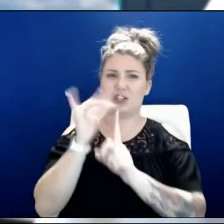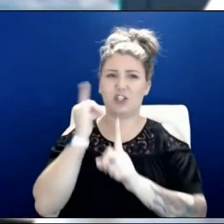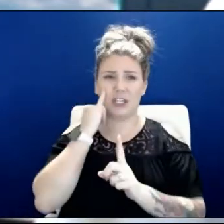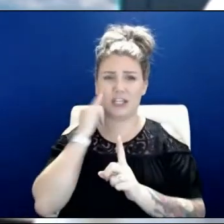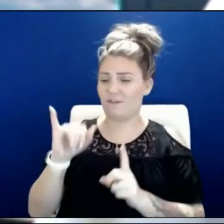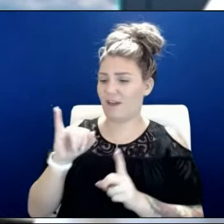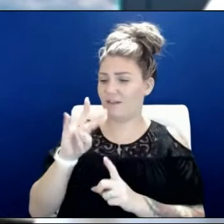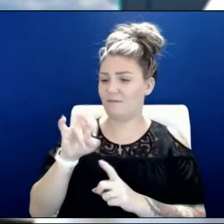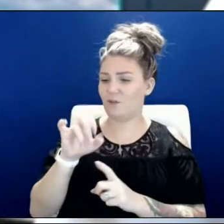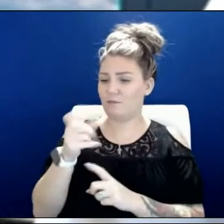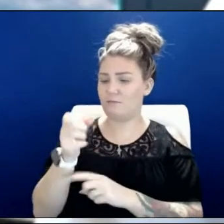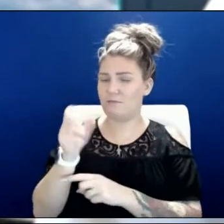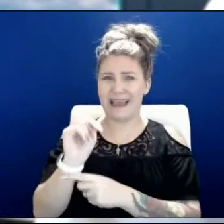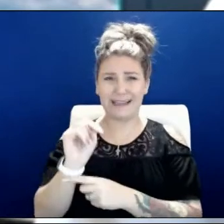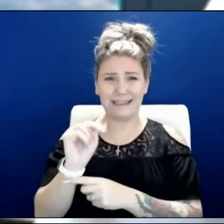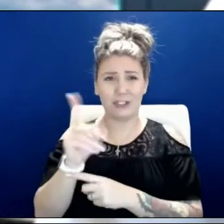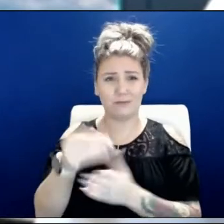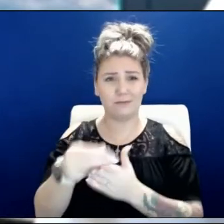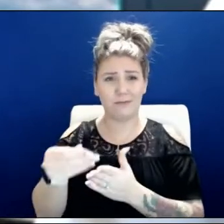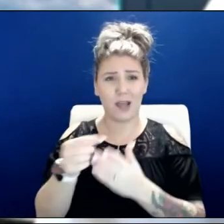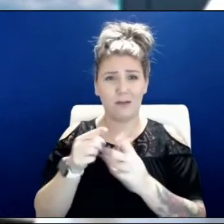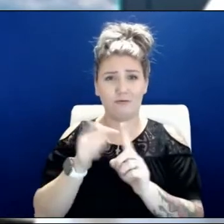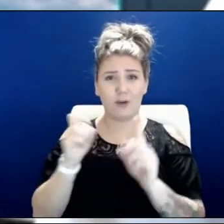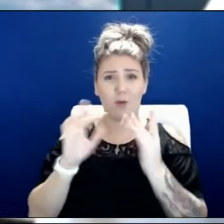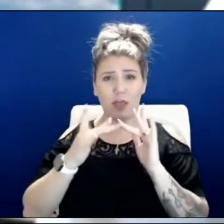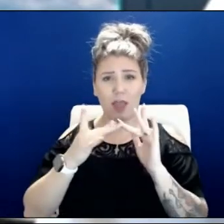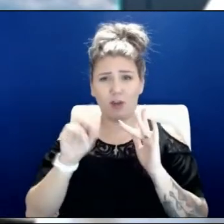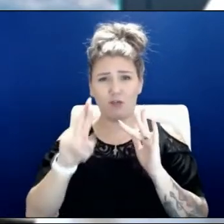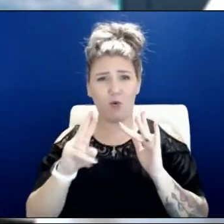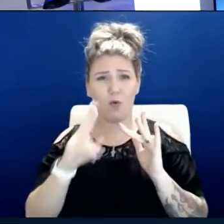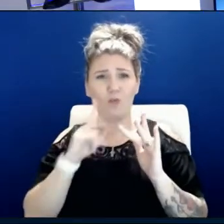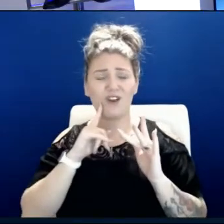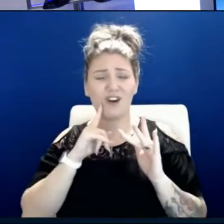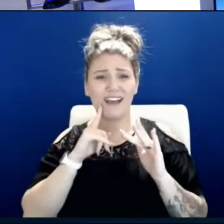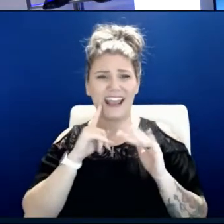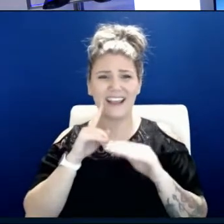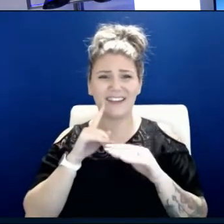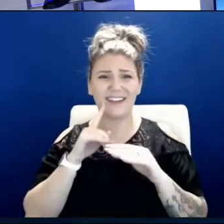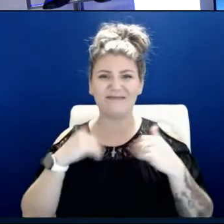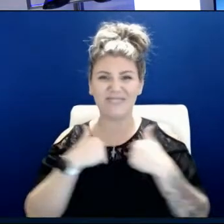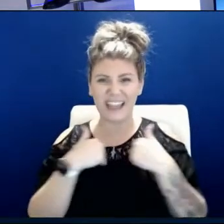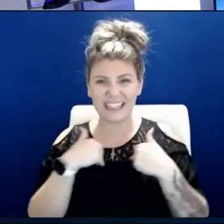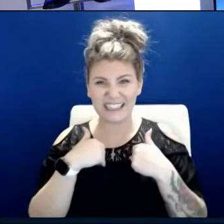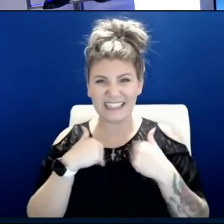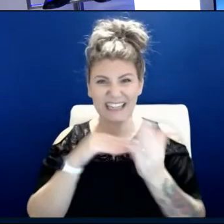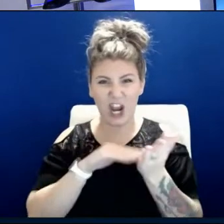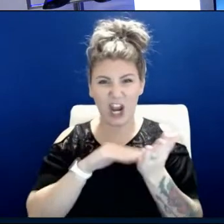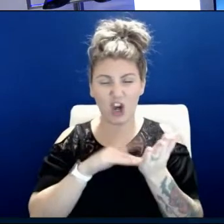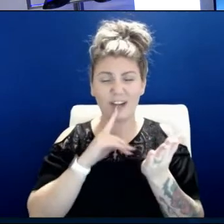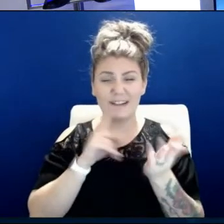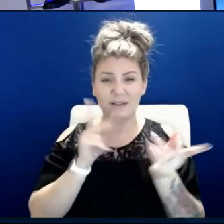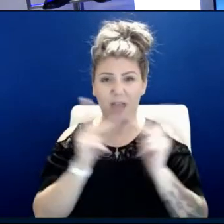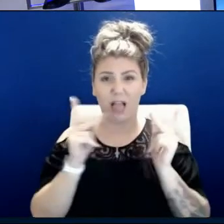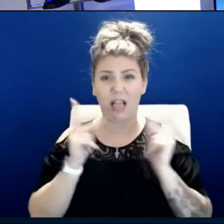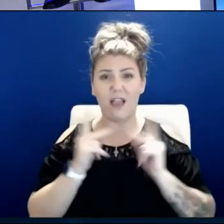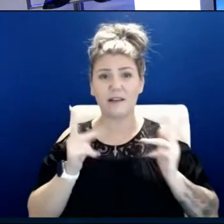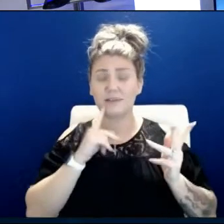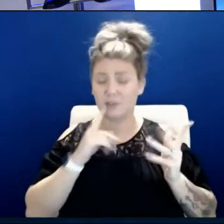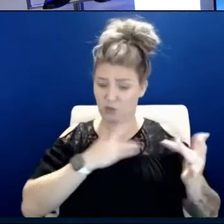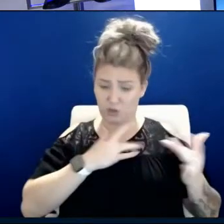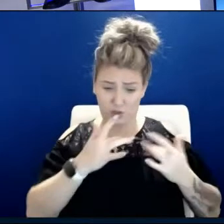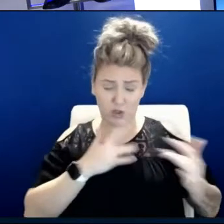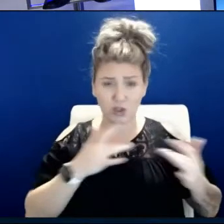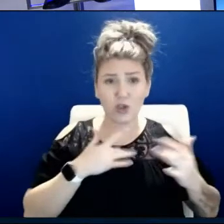online or veterinary sources where you don't really know what the doses are. Yeah, so I think there are some concerns be fraught with danger around